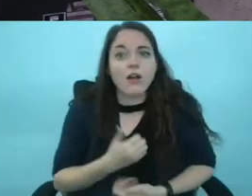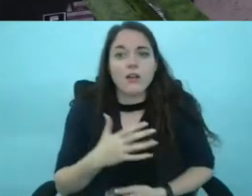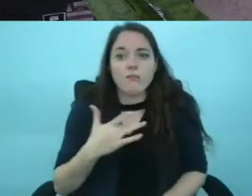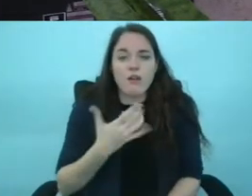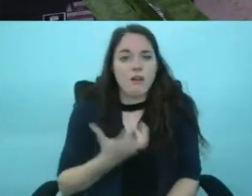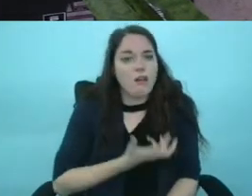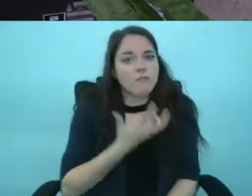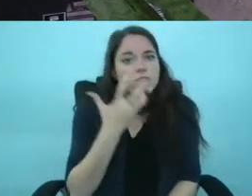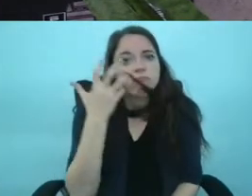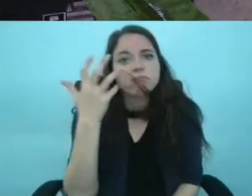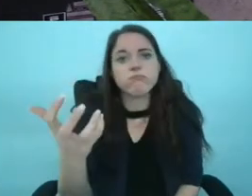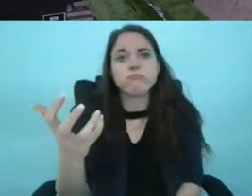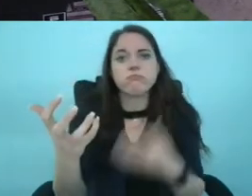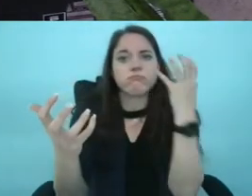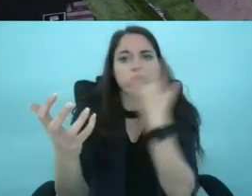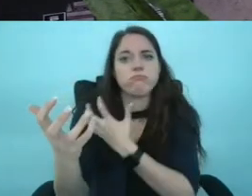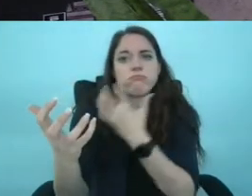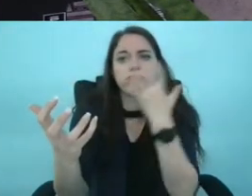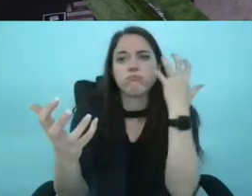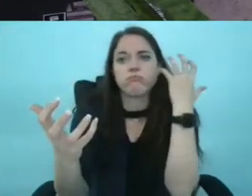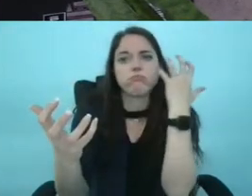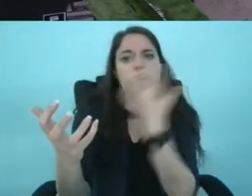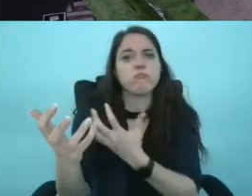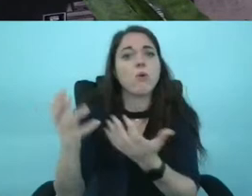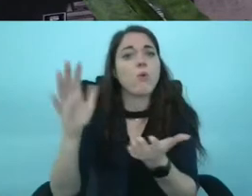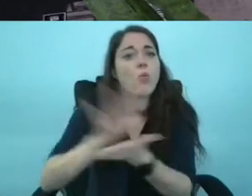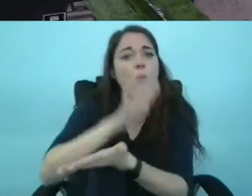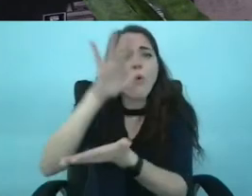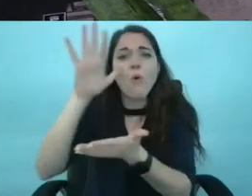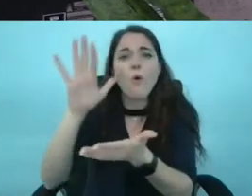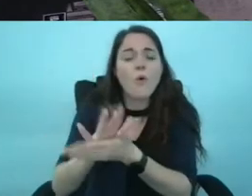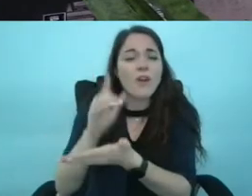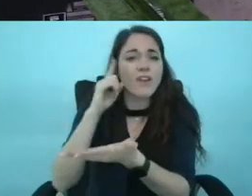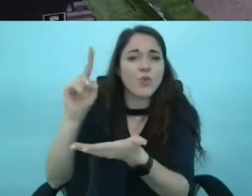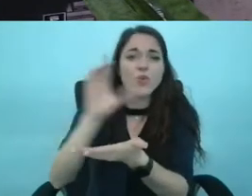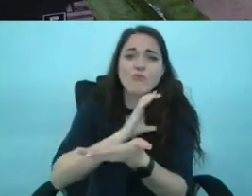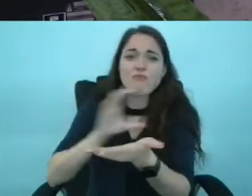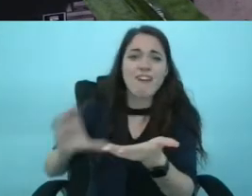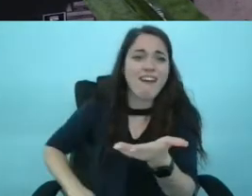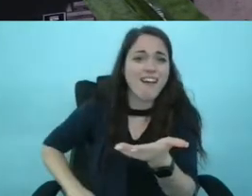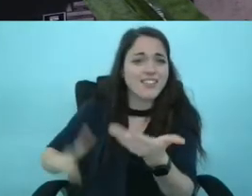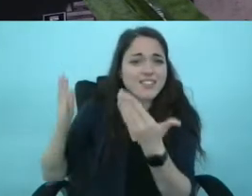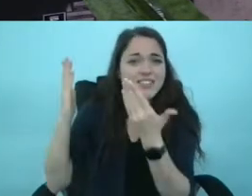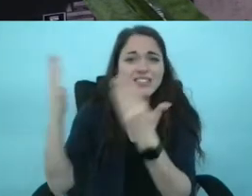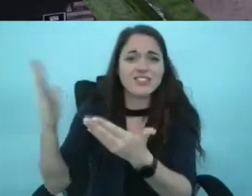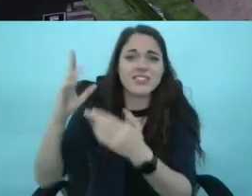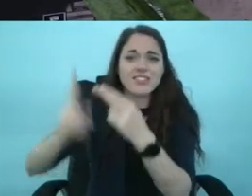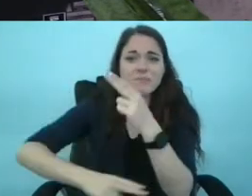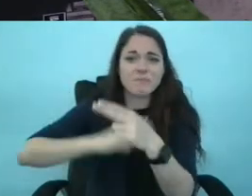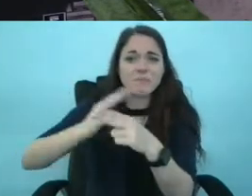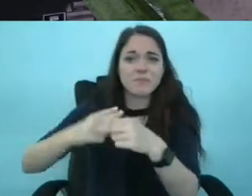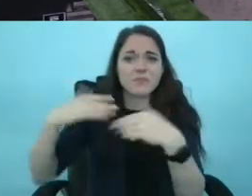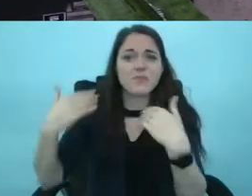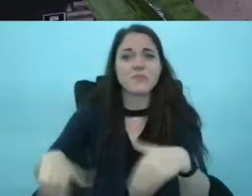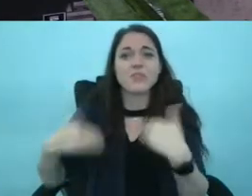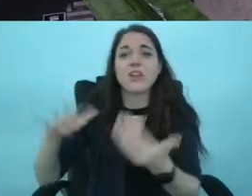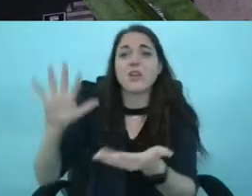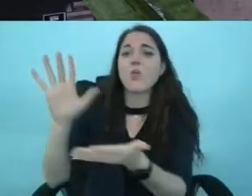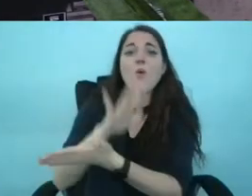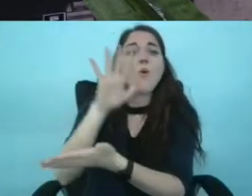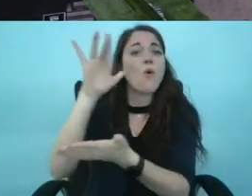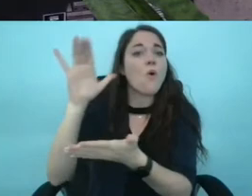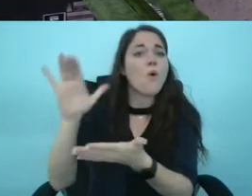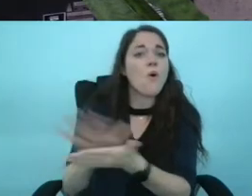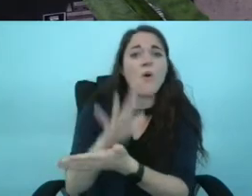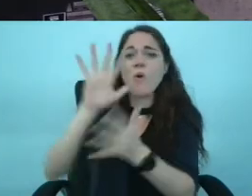love applied. Glory to Christ's name, glory to